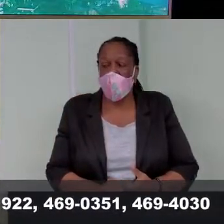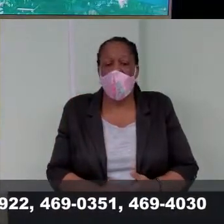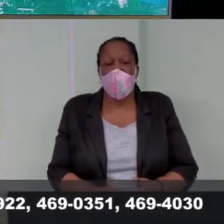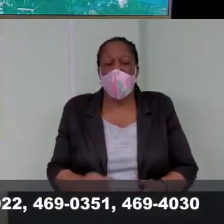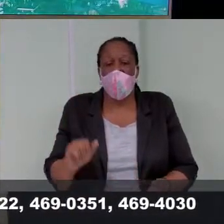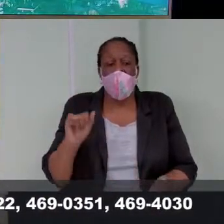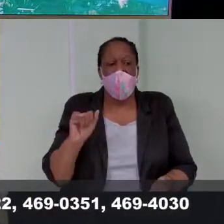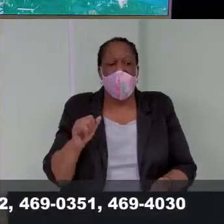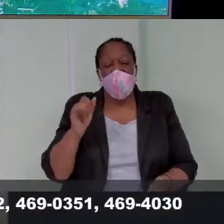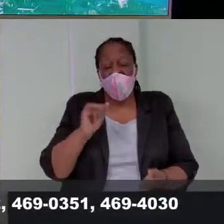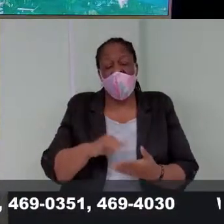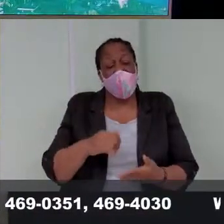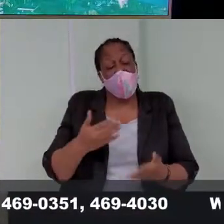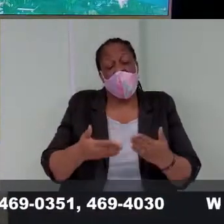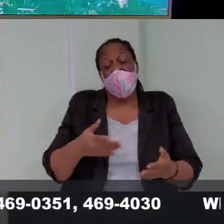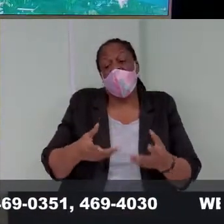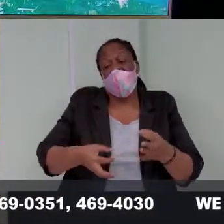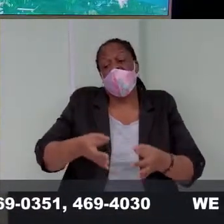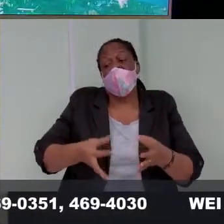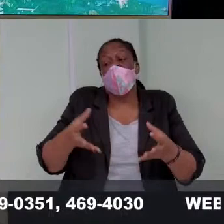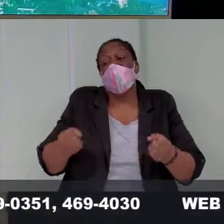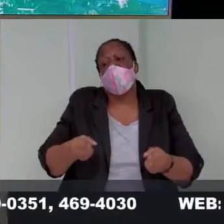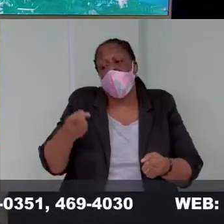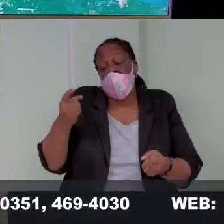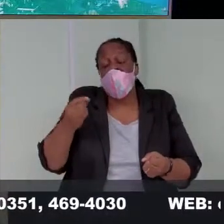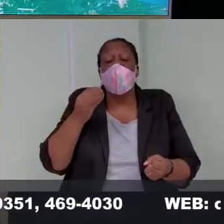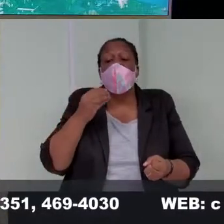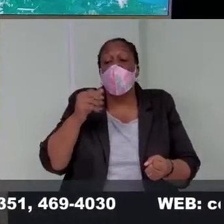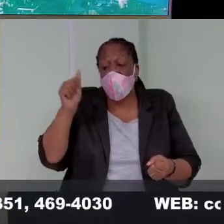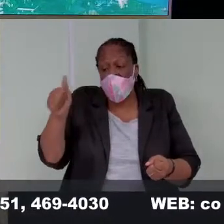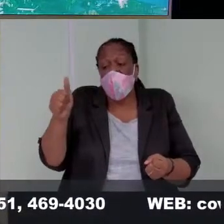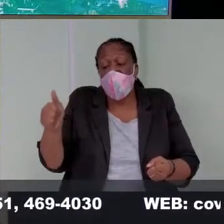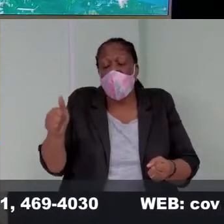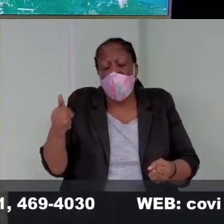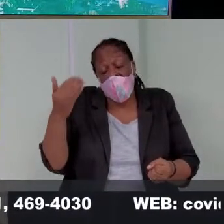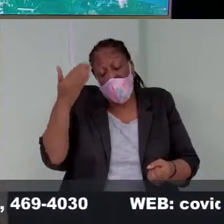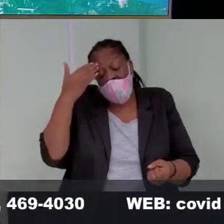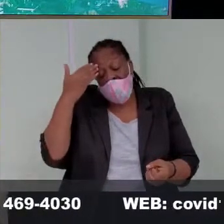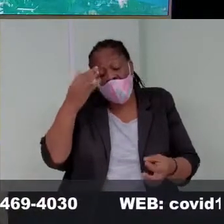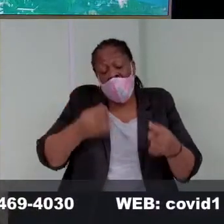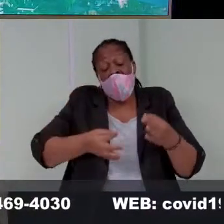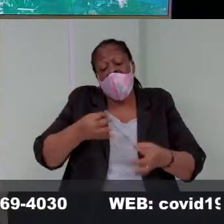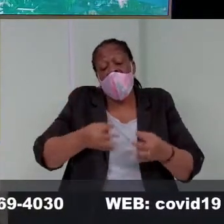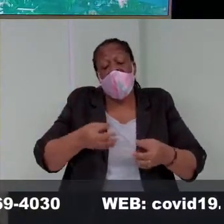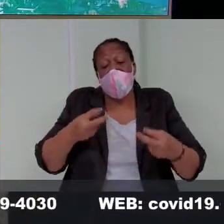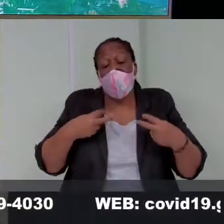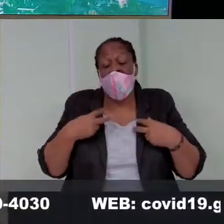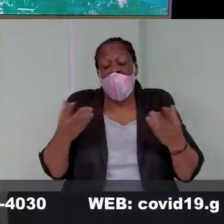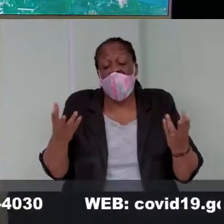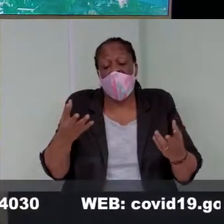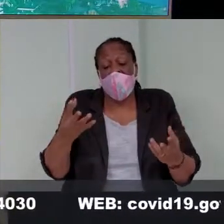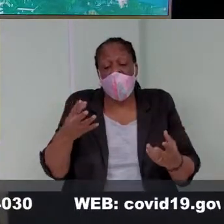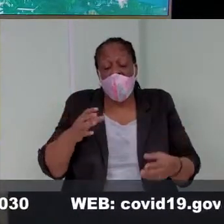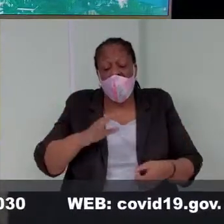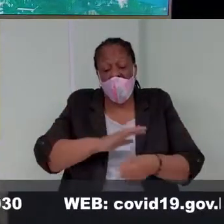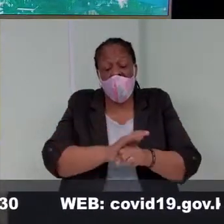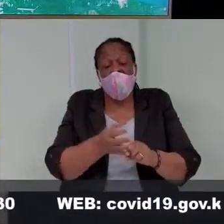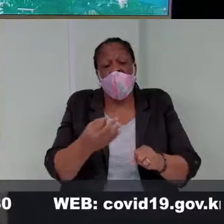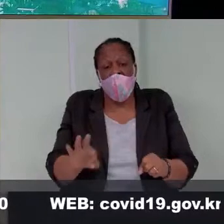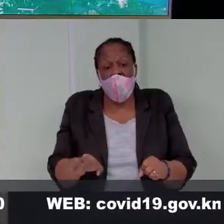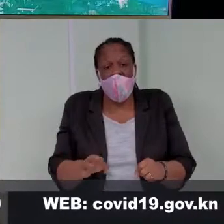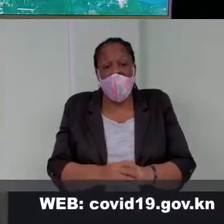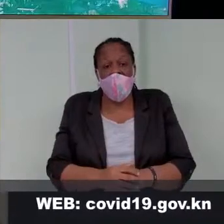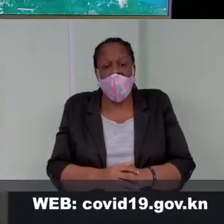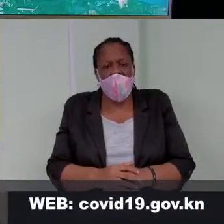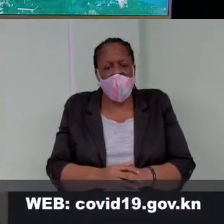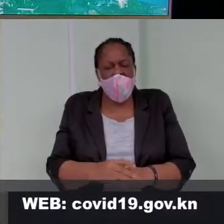of mind, but we have to understand that the sensitivity and the specificity of these tests, they are not that accurate.